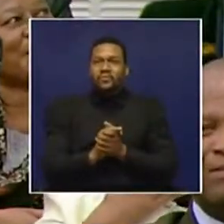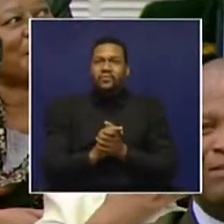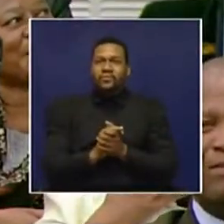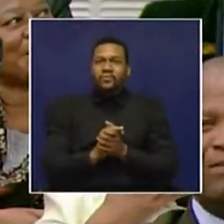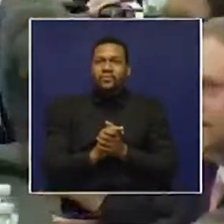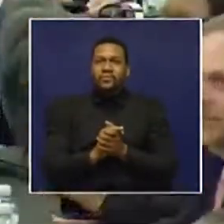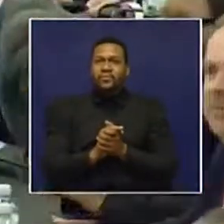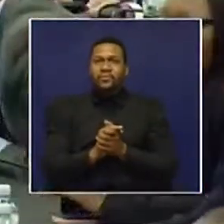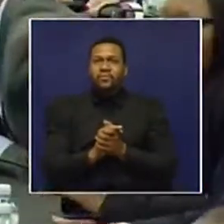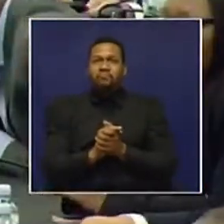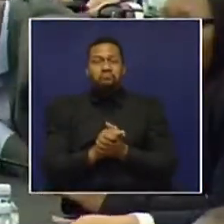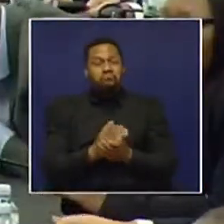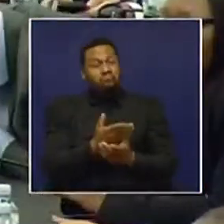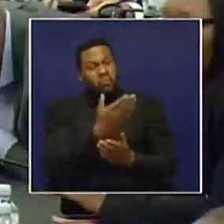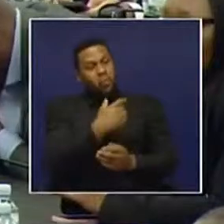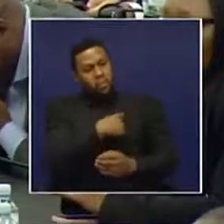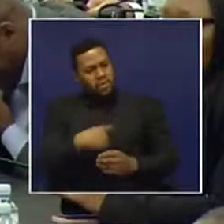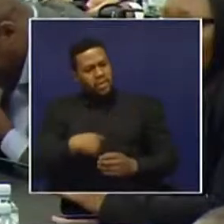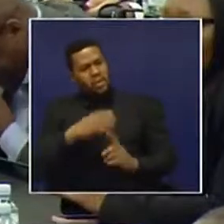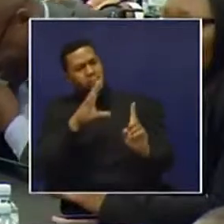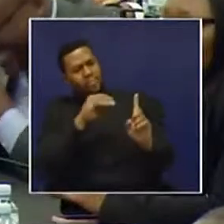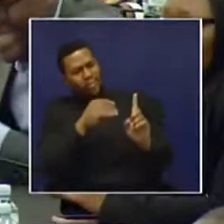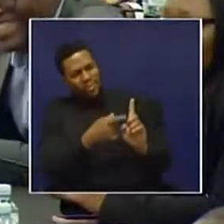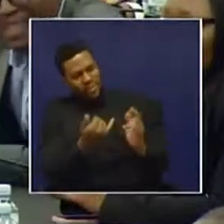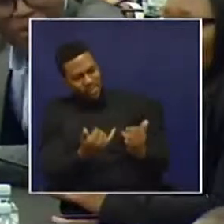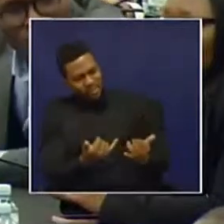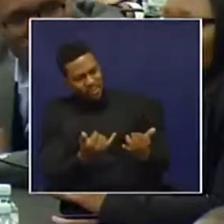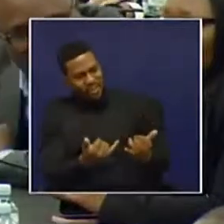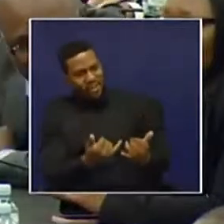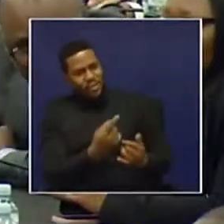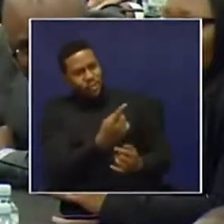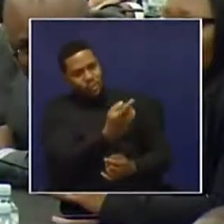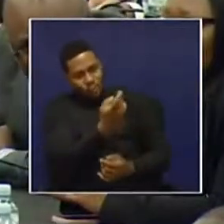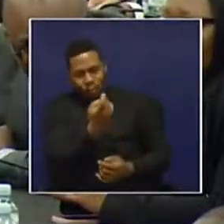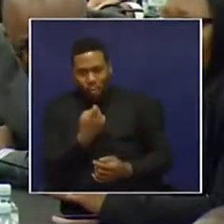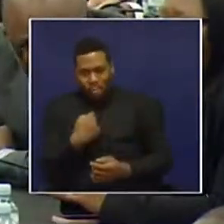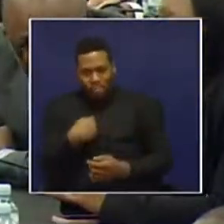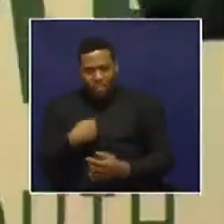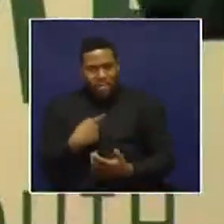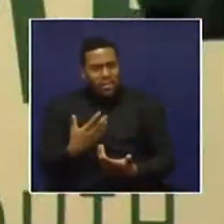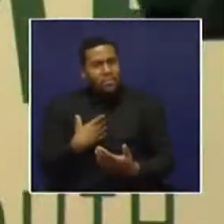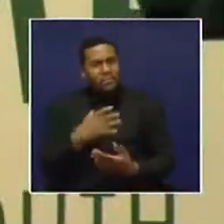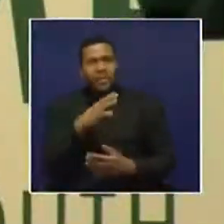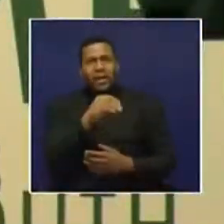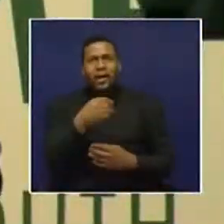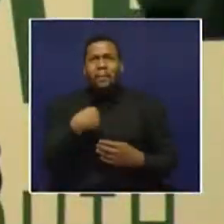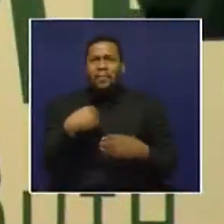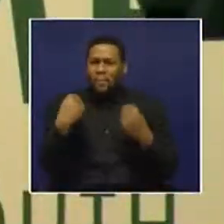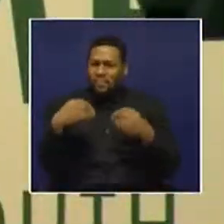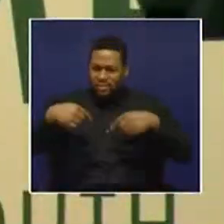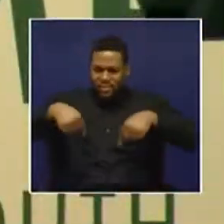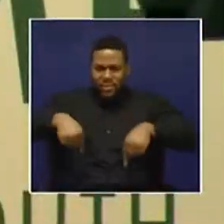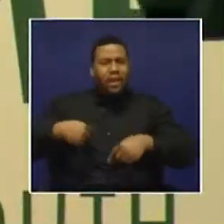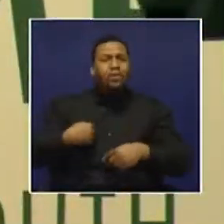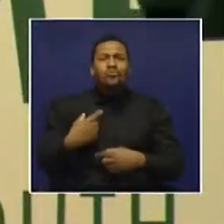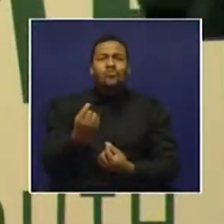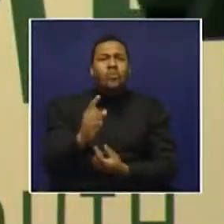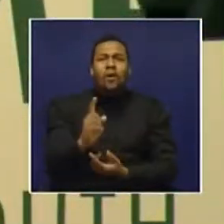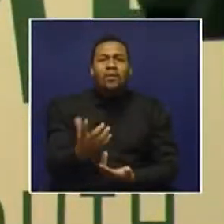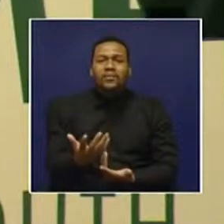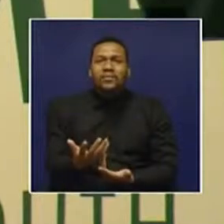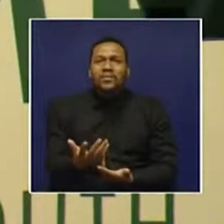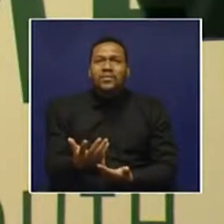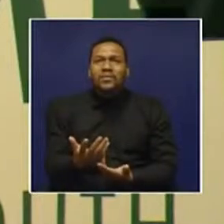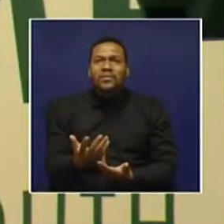Even the president, I asked him today when he called me to the cabinet, I said, what is my business here, Mr. President? He said, no,